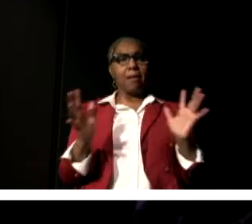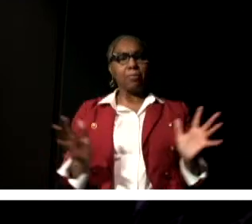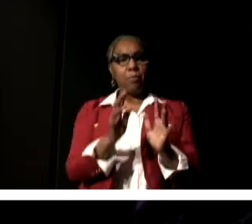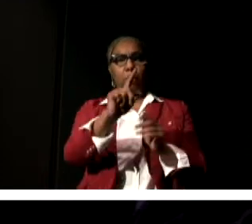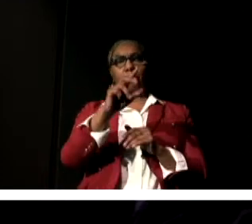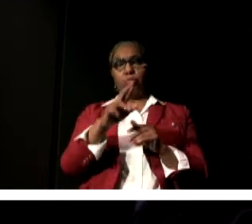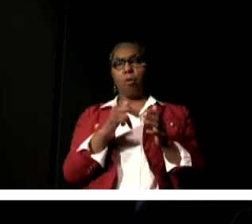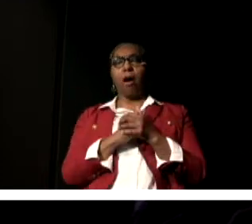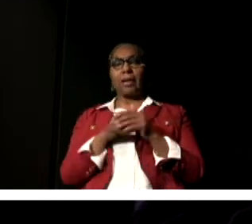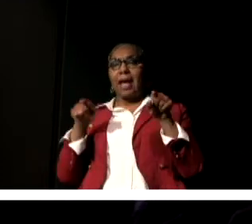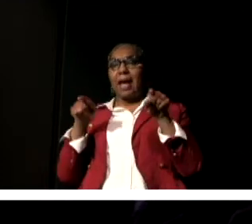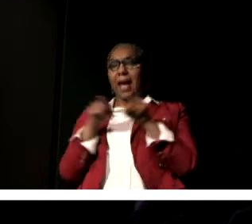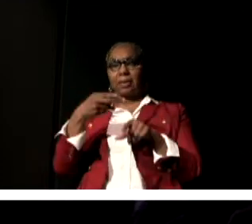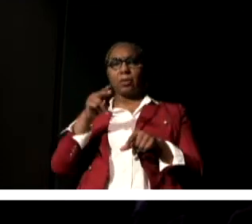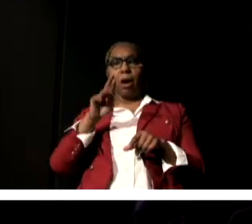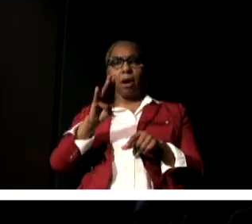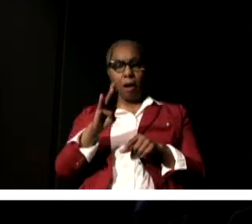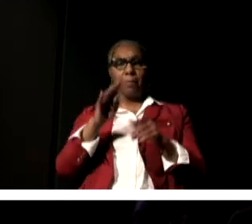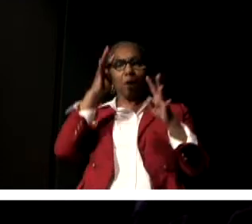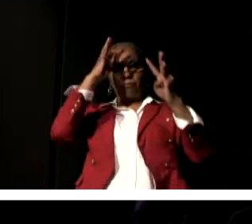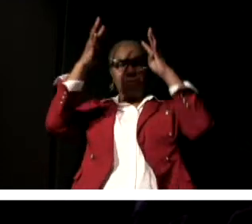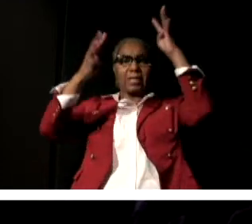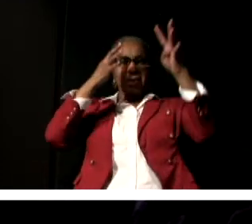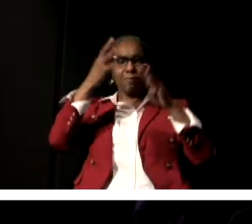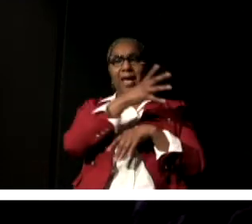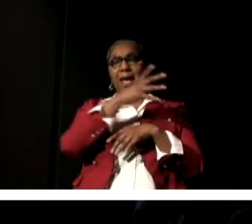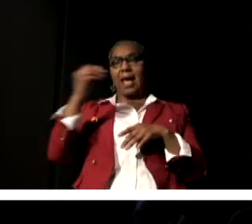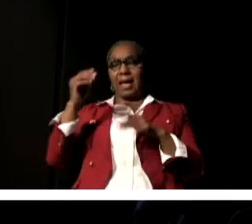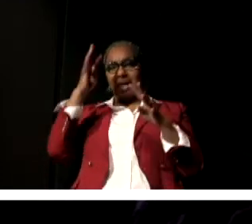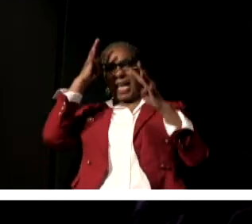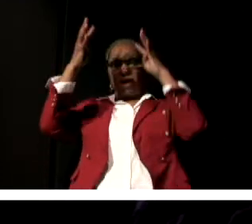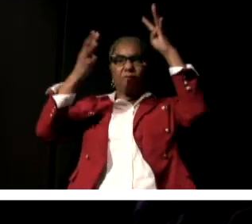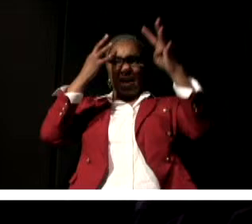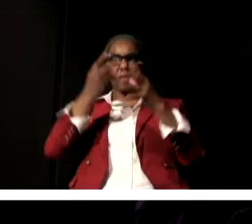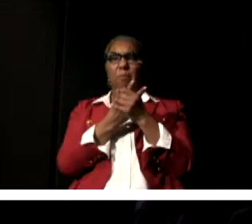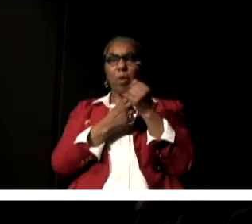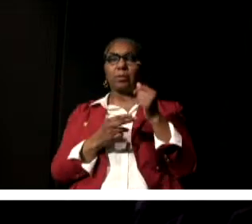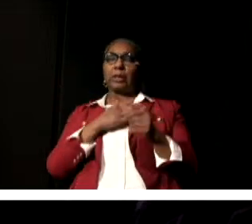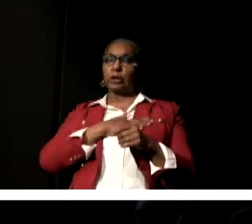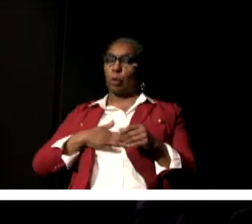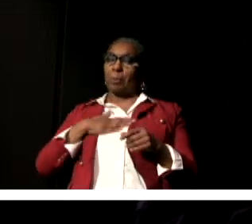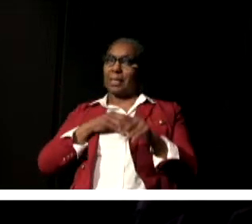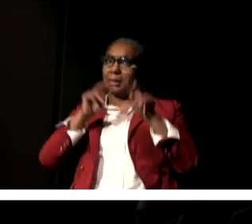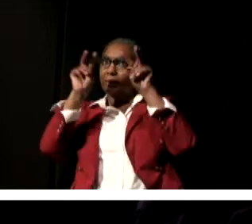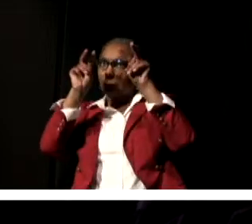Rock as a hub of creativity and innovation. So please